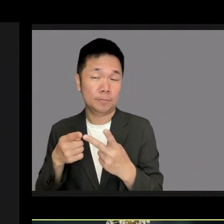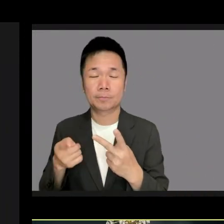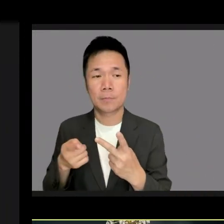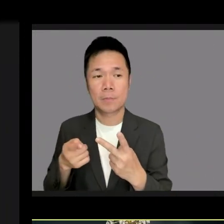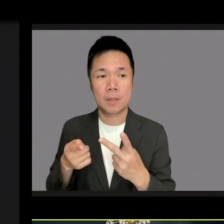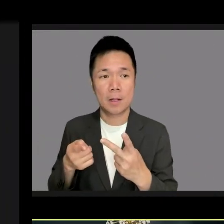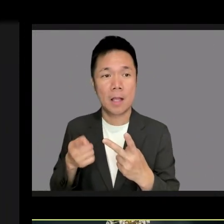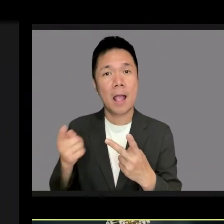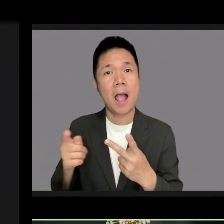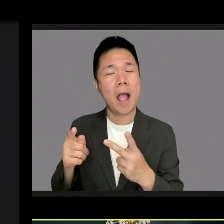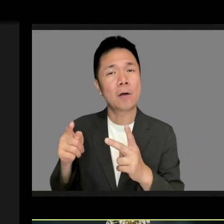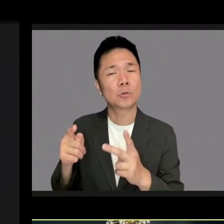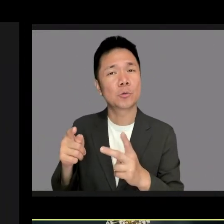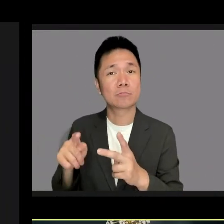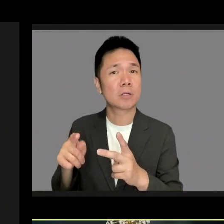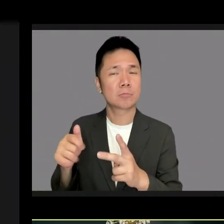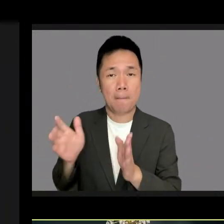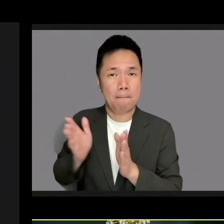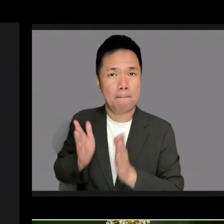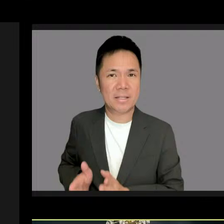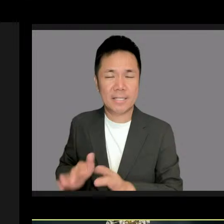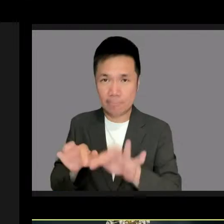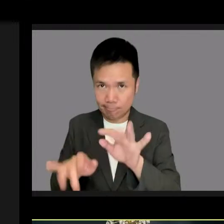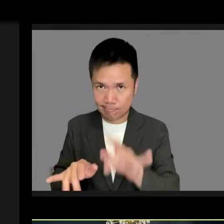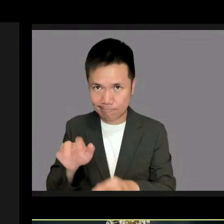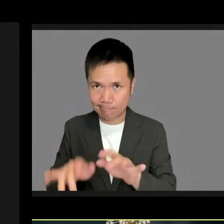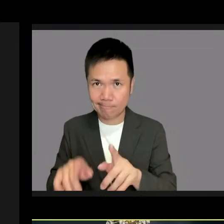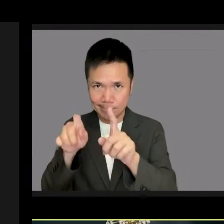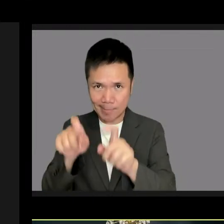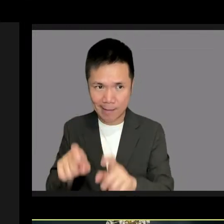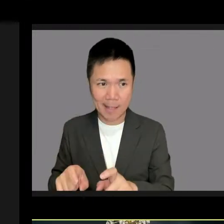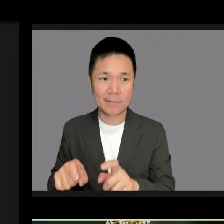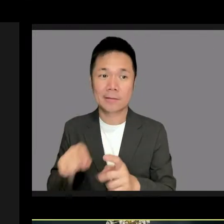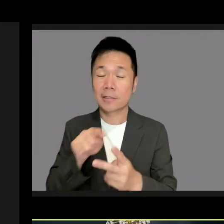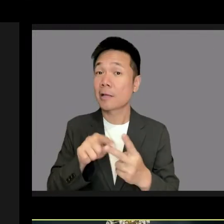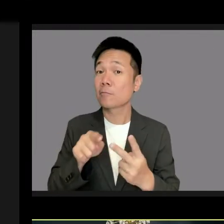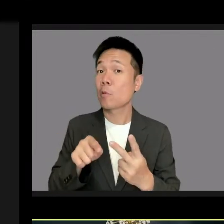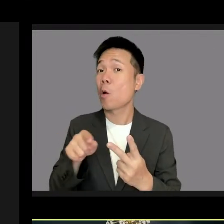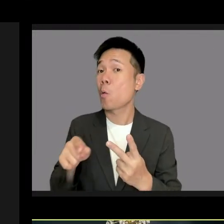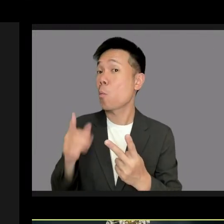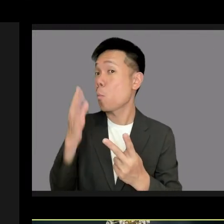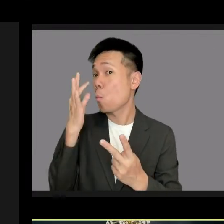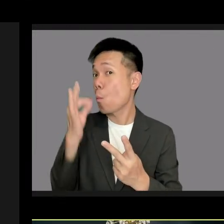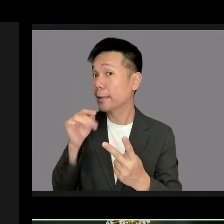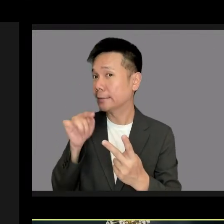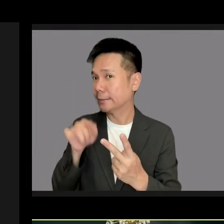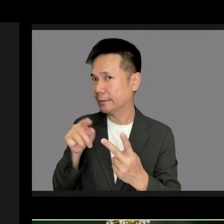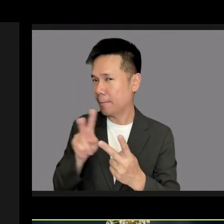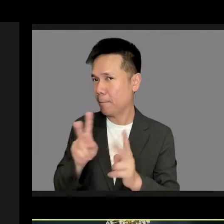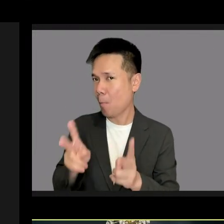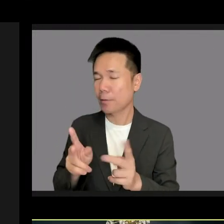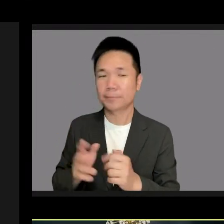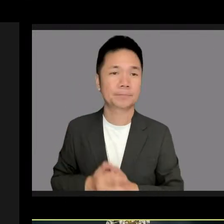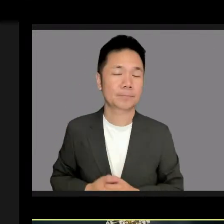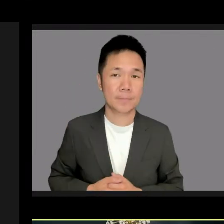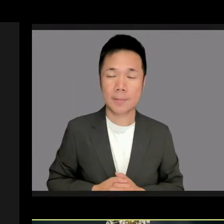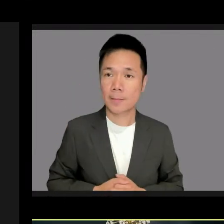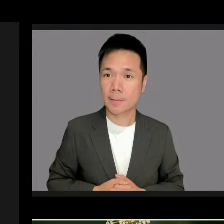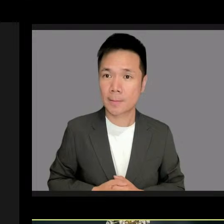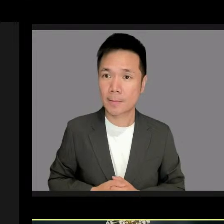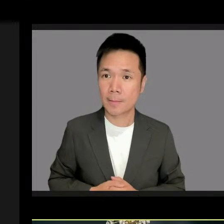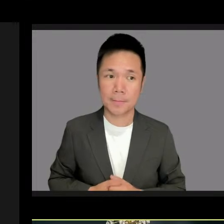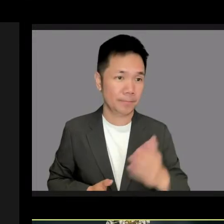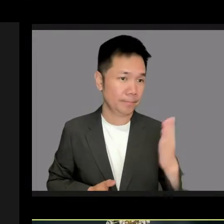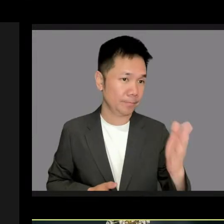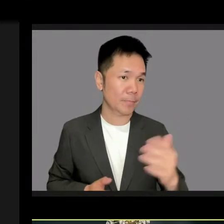consider manual testing in addition to what automated tools can provide. So the agenda for this talk, we're going to talk